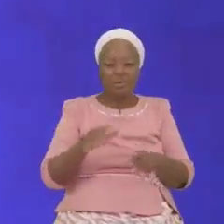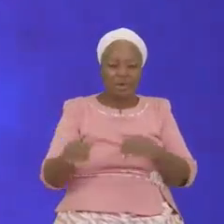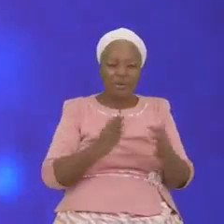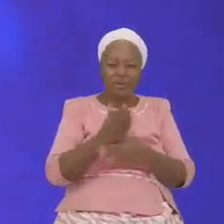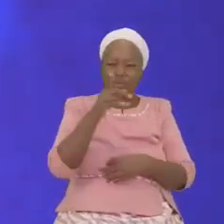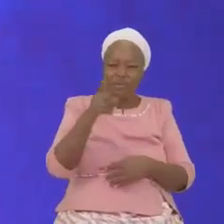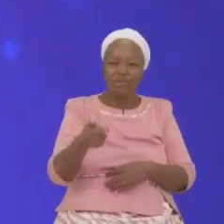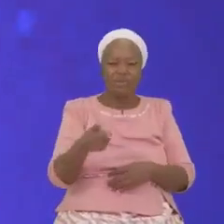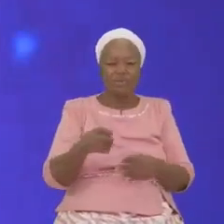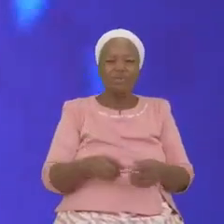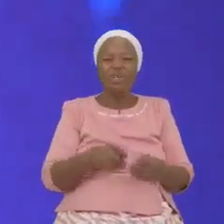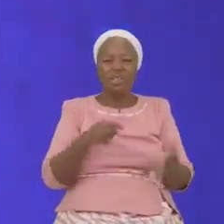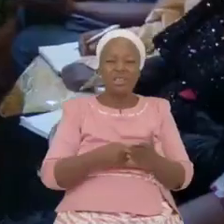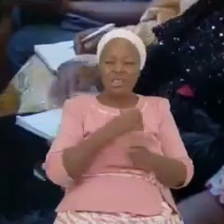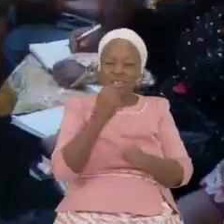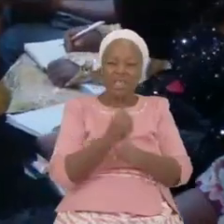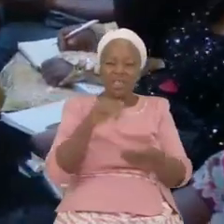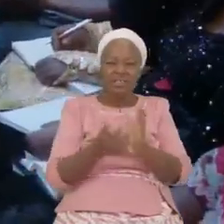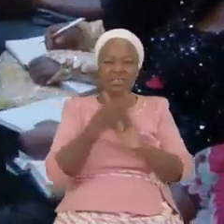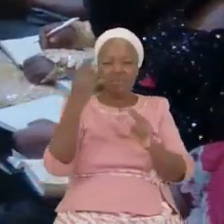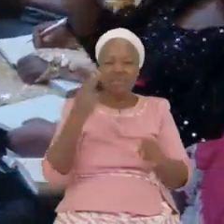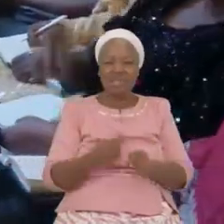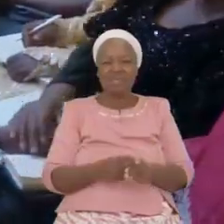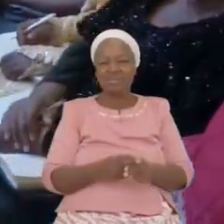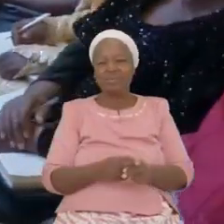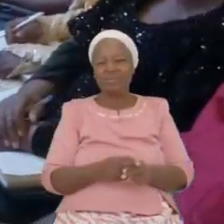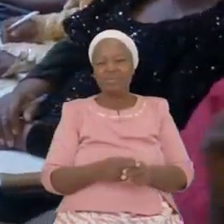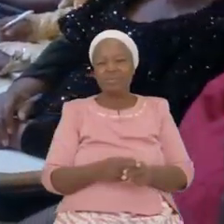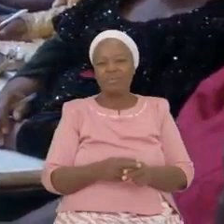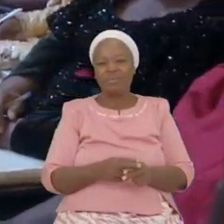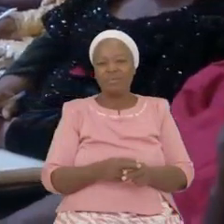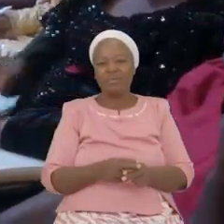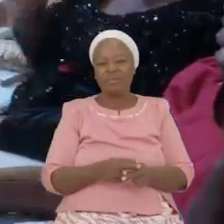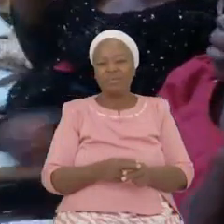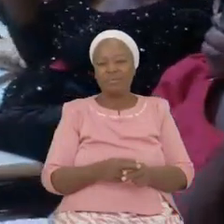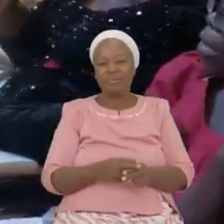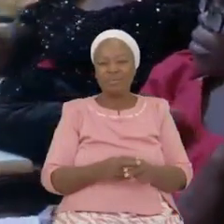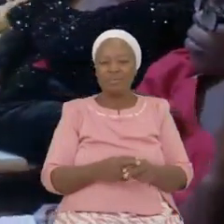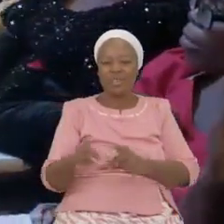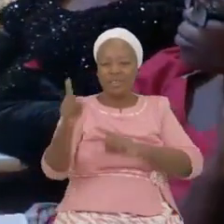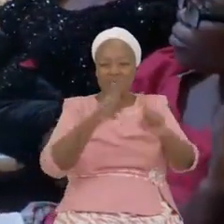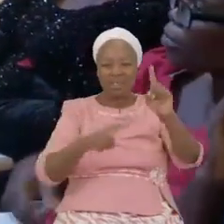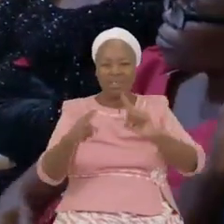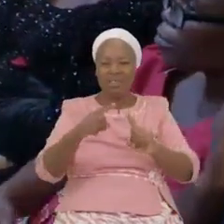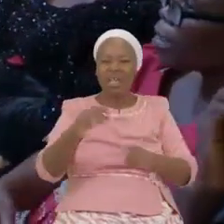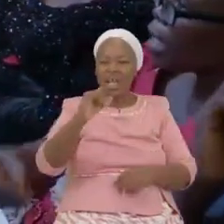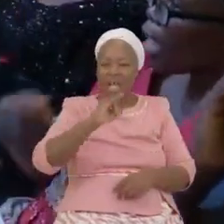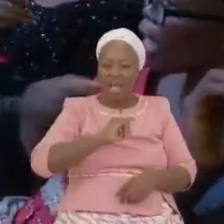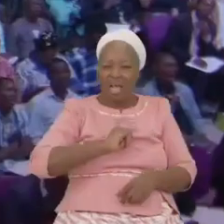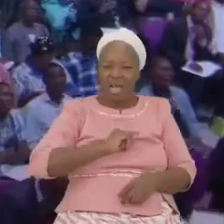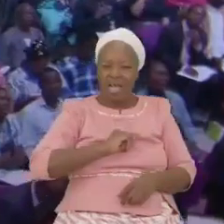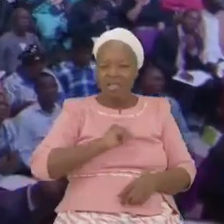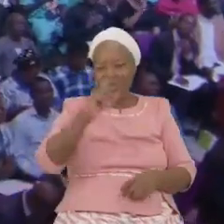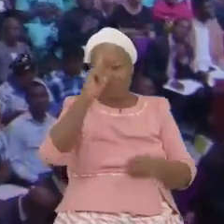this year in Jesus' name. I believe. I